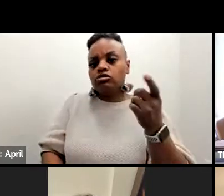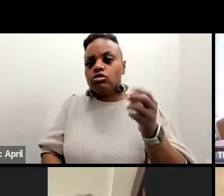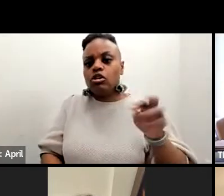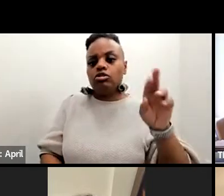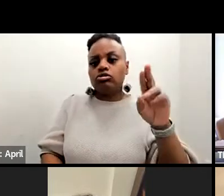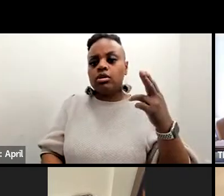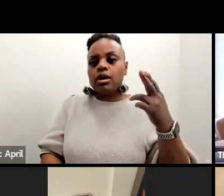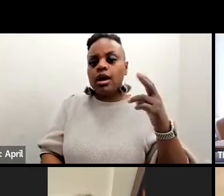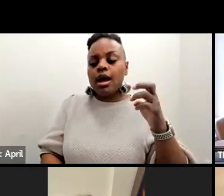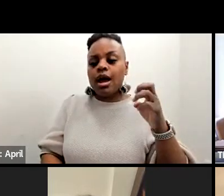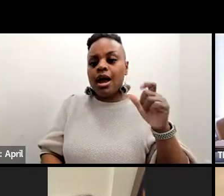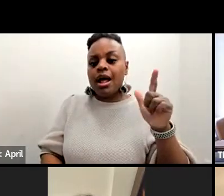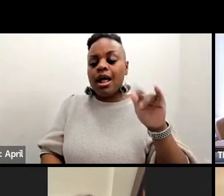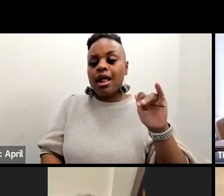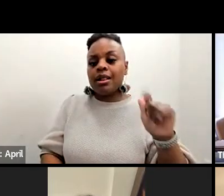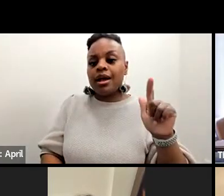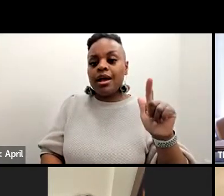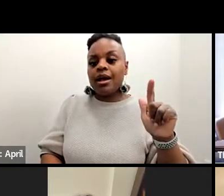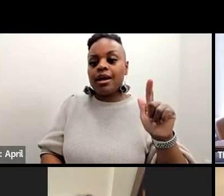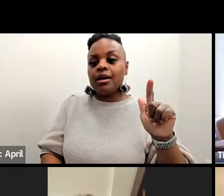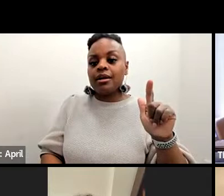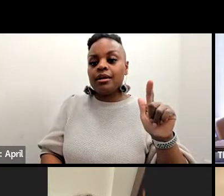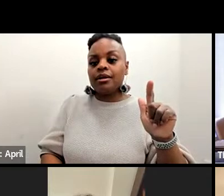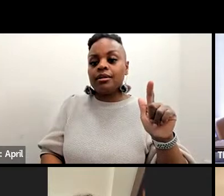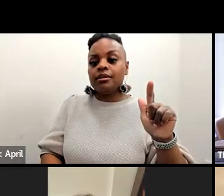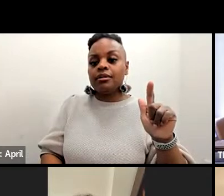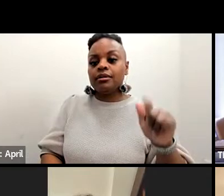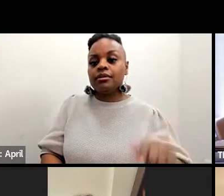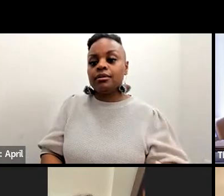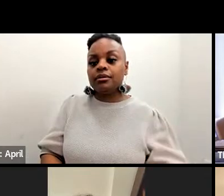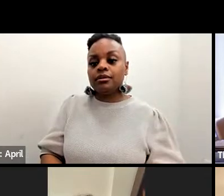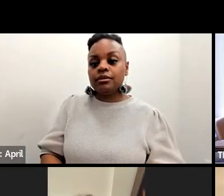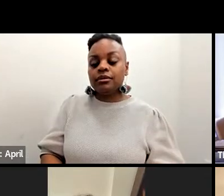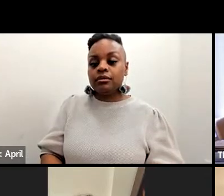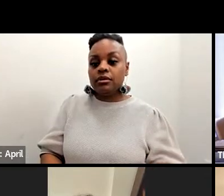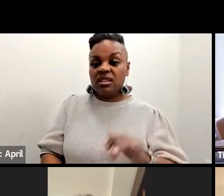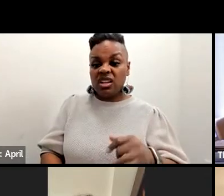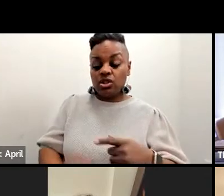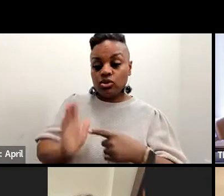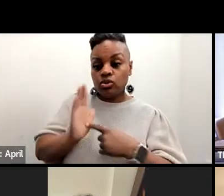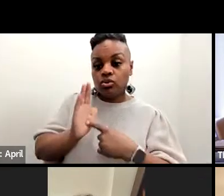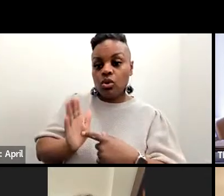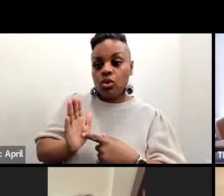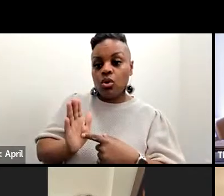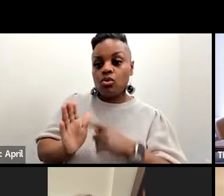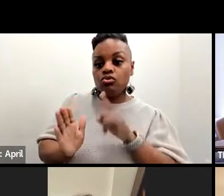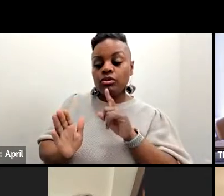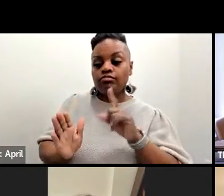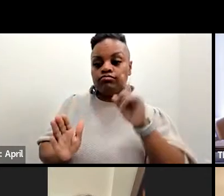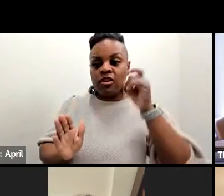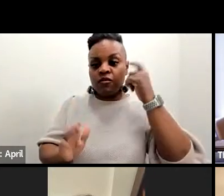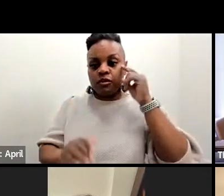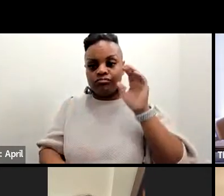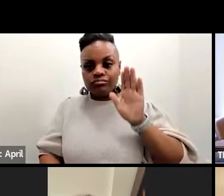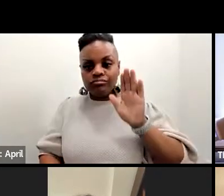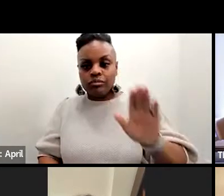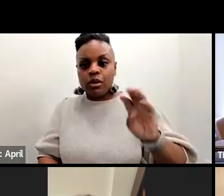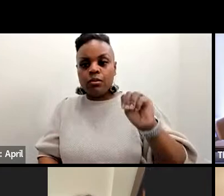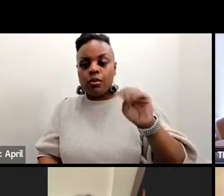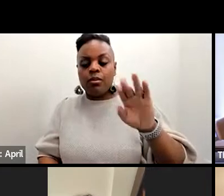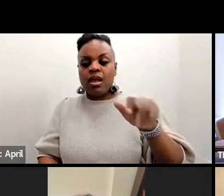of authoritarian governance. This structured the actual structure of the organization, right? It closed in on